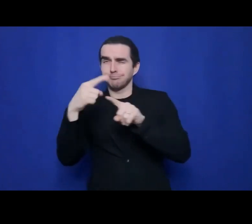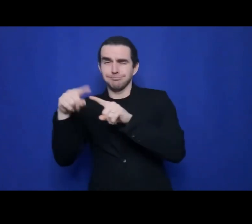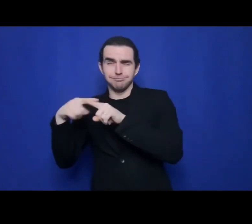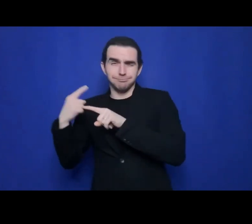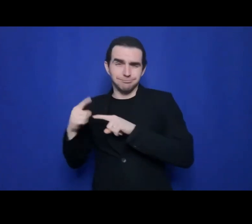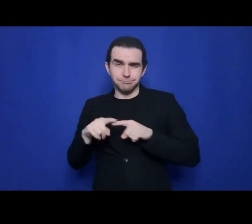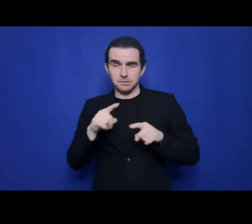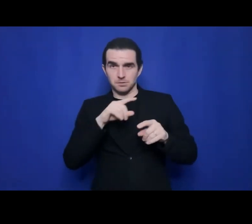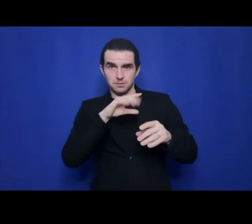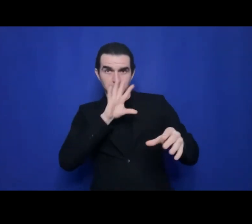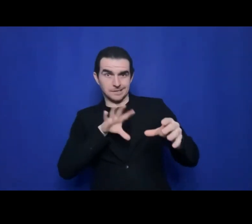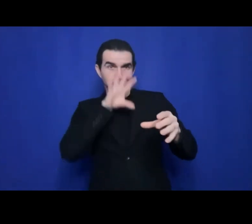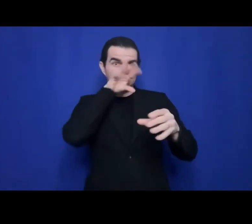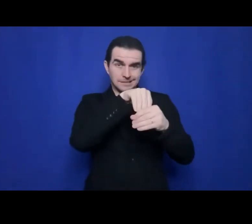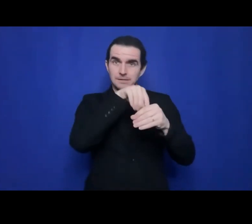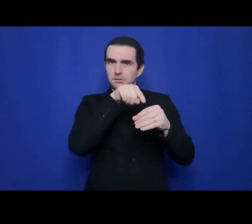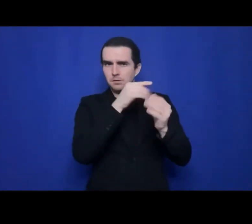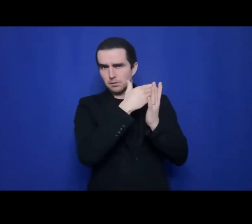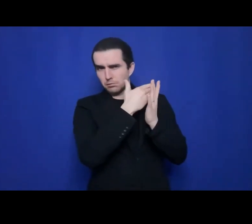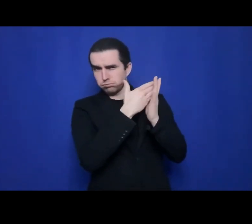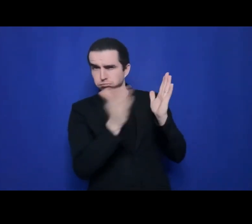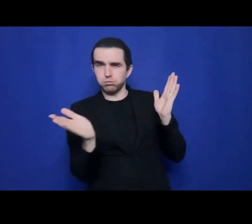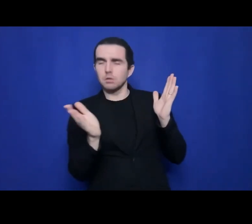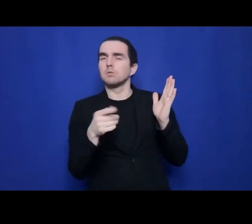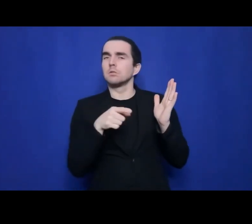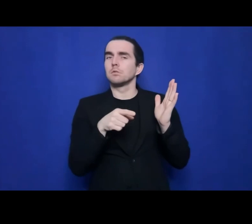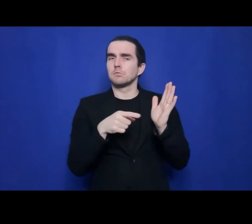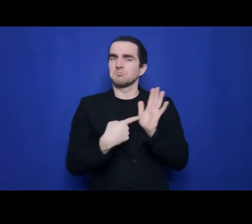example, extreme sports such as skiing,